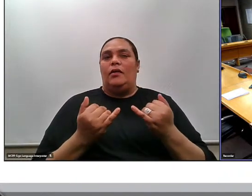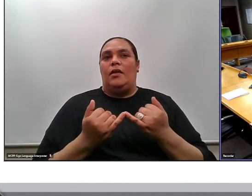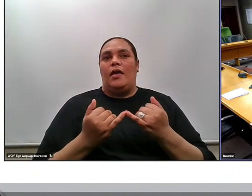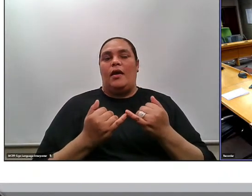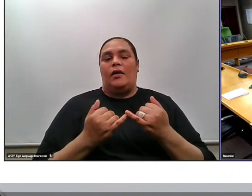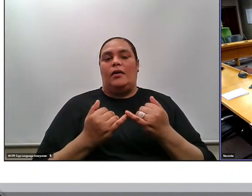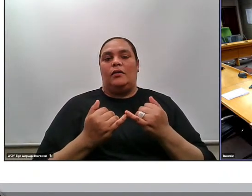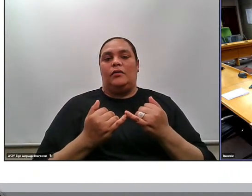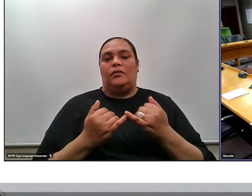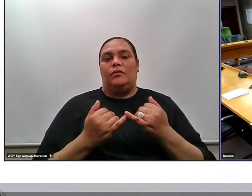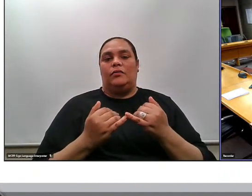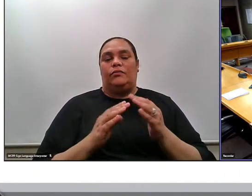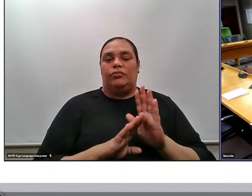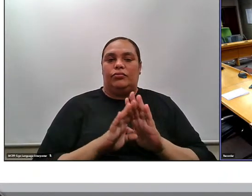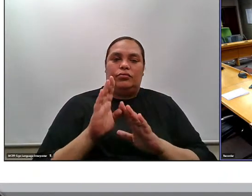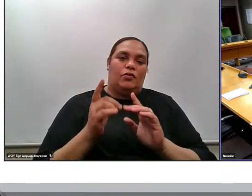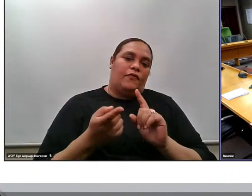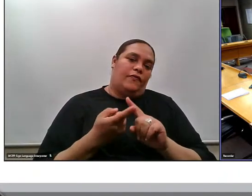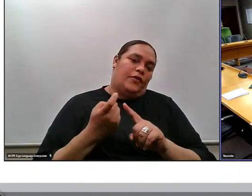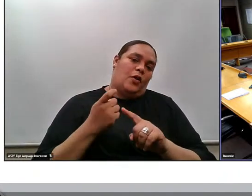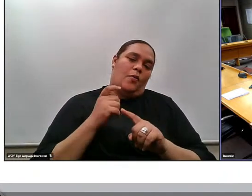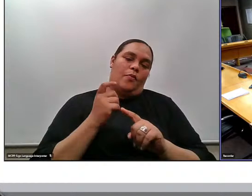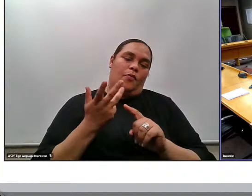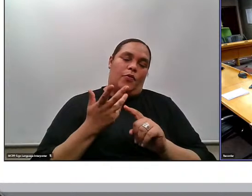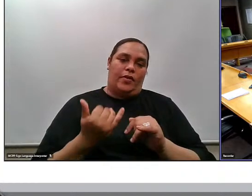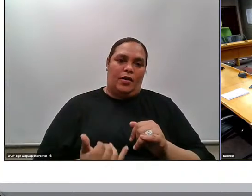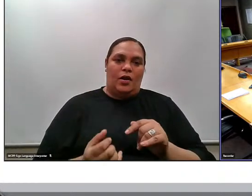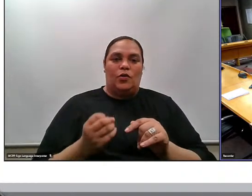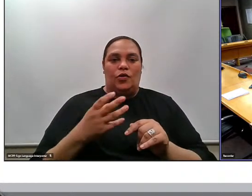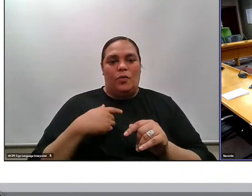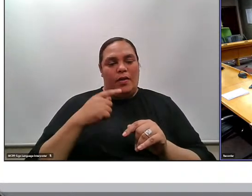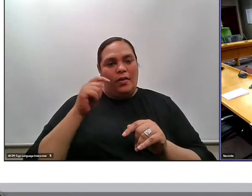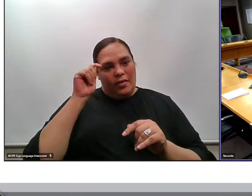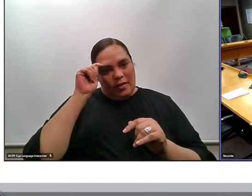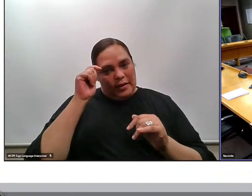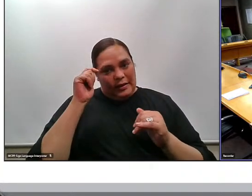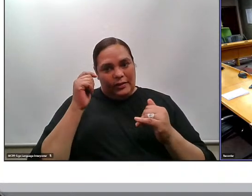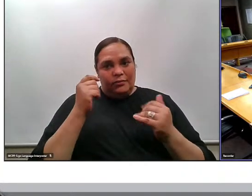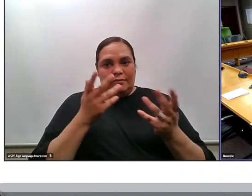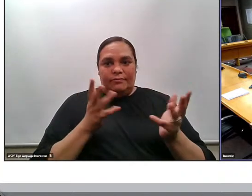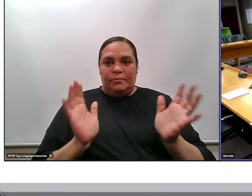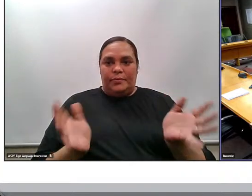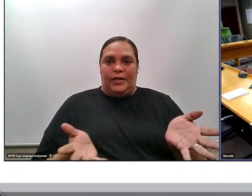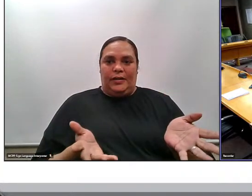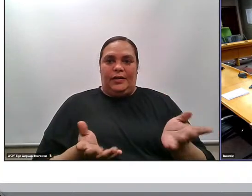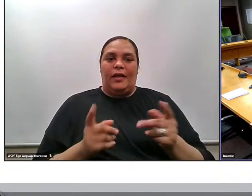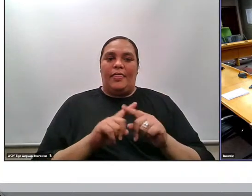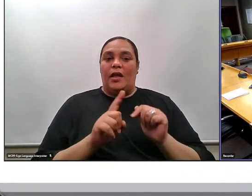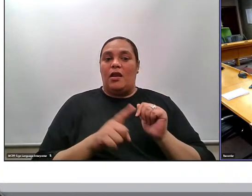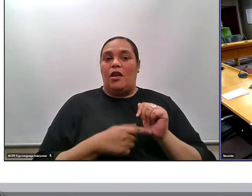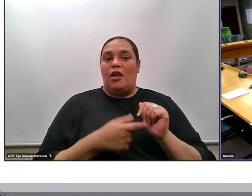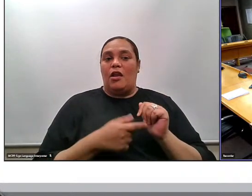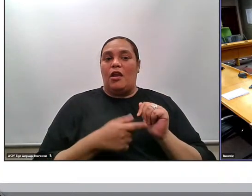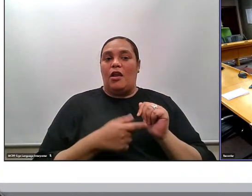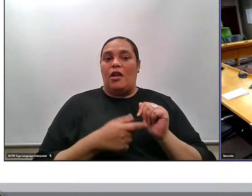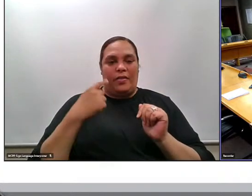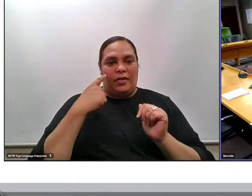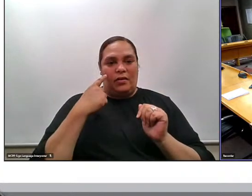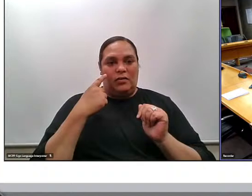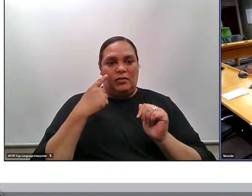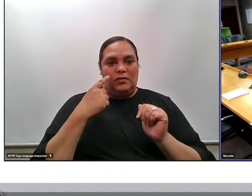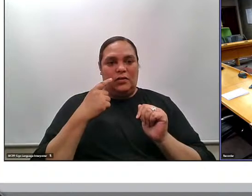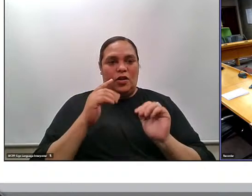regress from where they are. So I think that's that. And lastly, Chair, I think